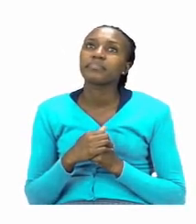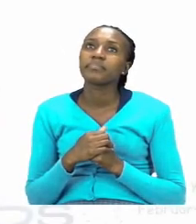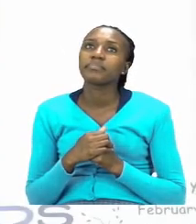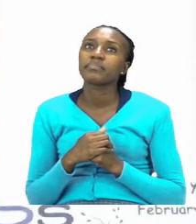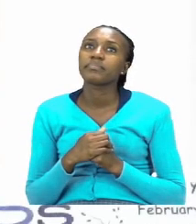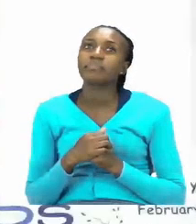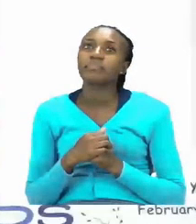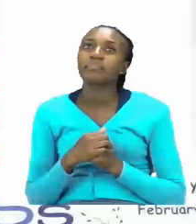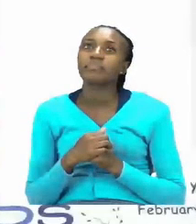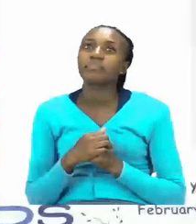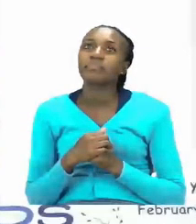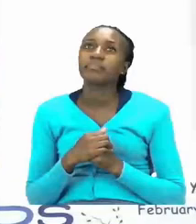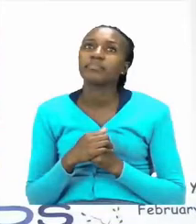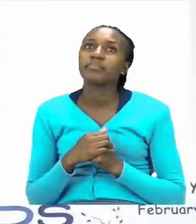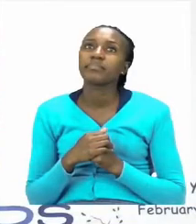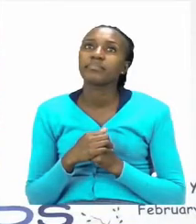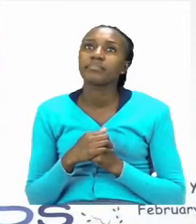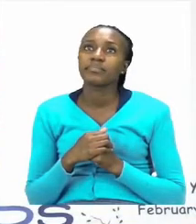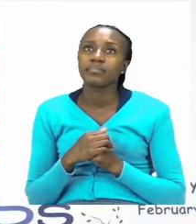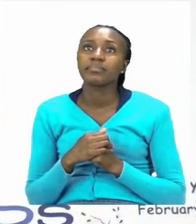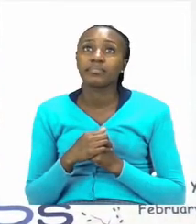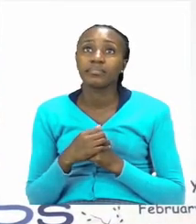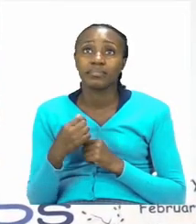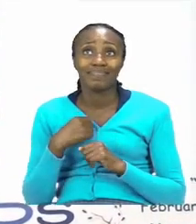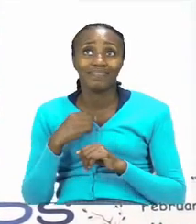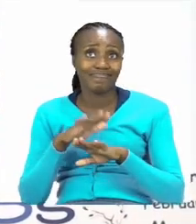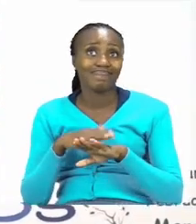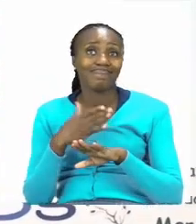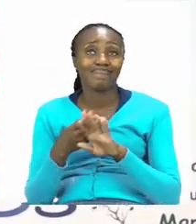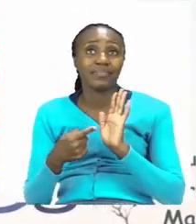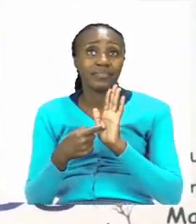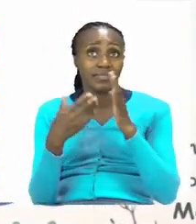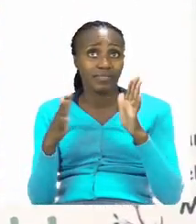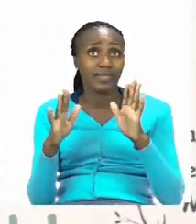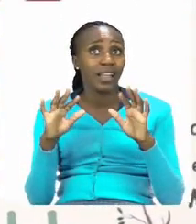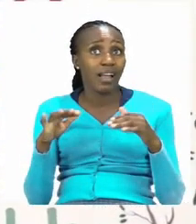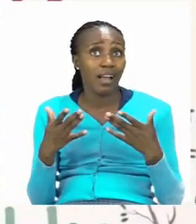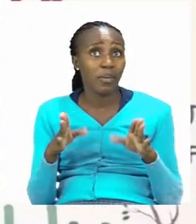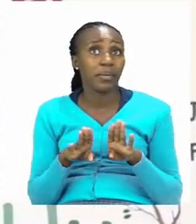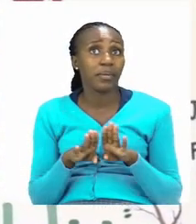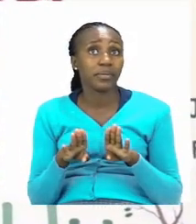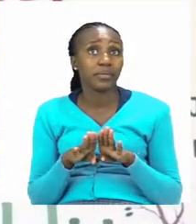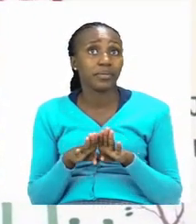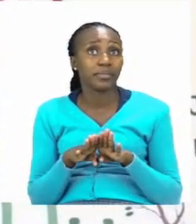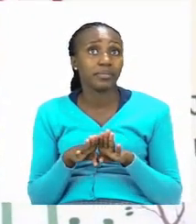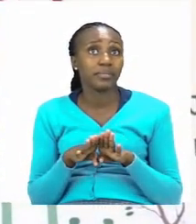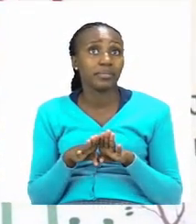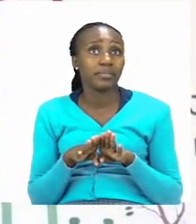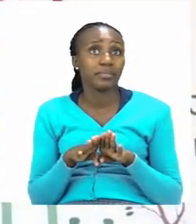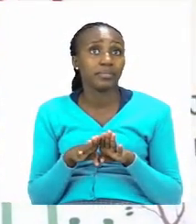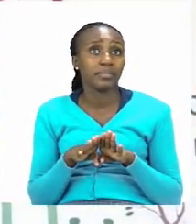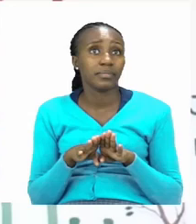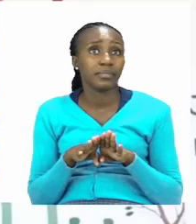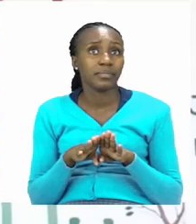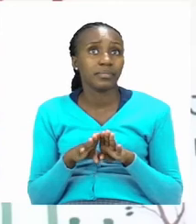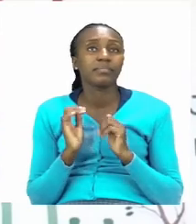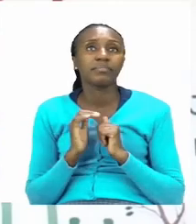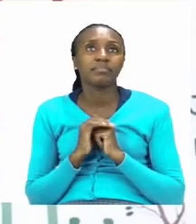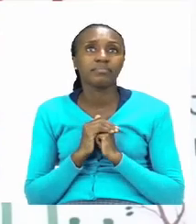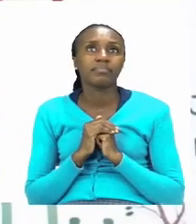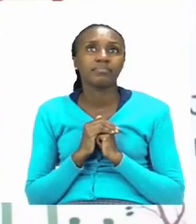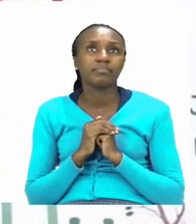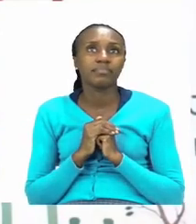board, I have finished this already, and I want to show you which ones are the correct